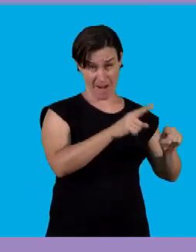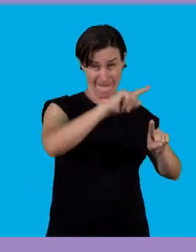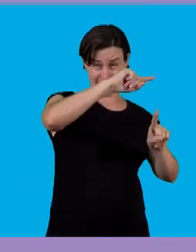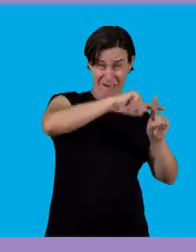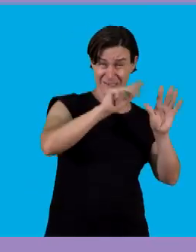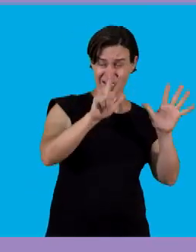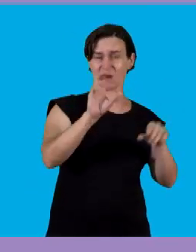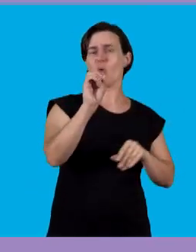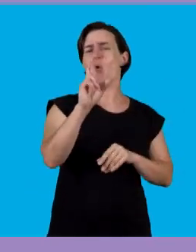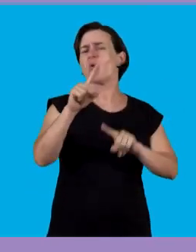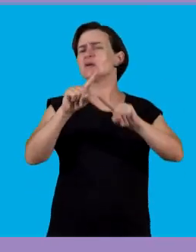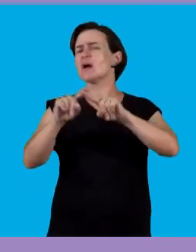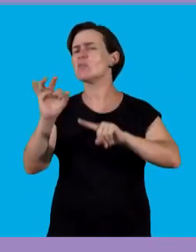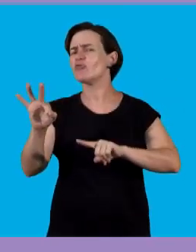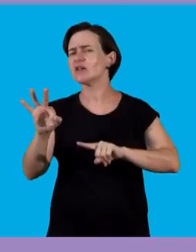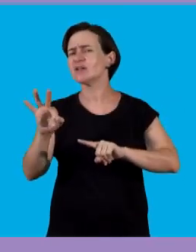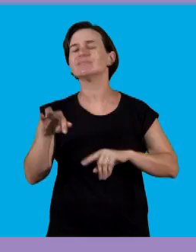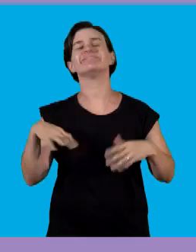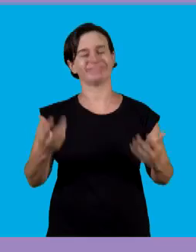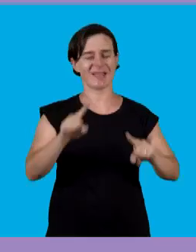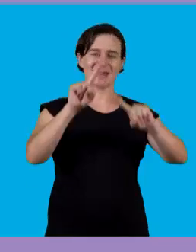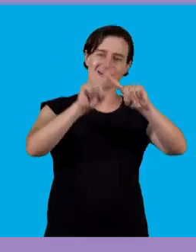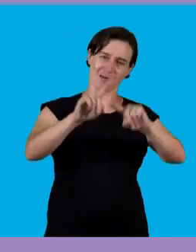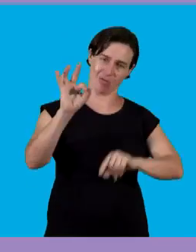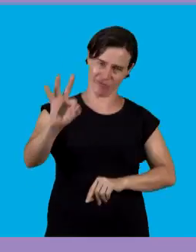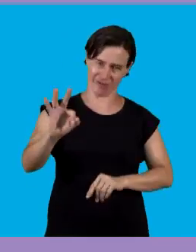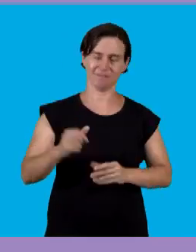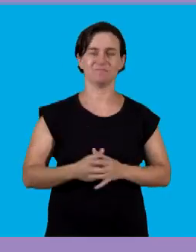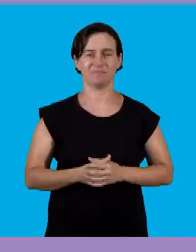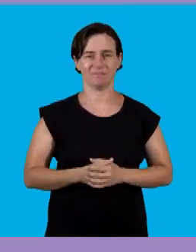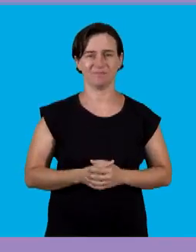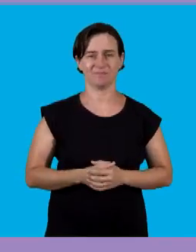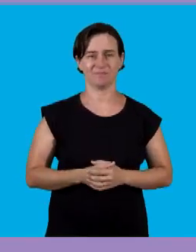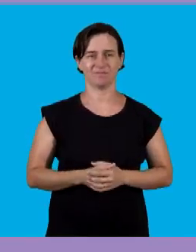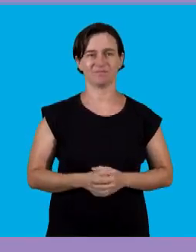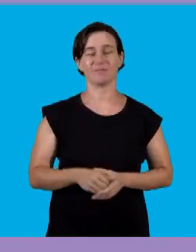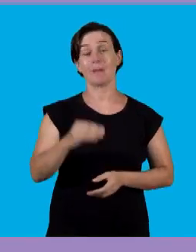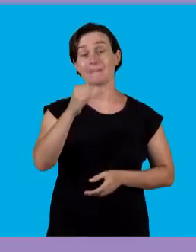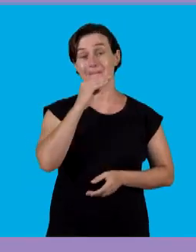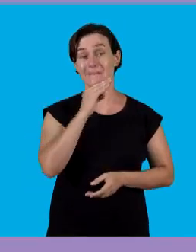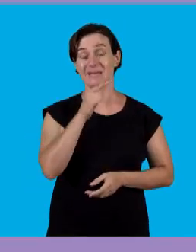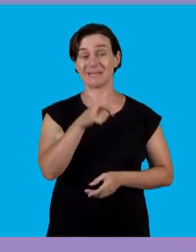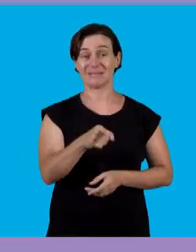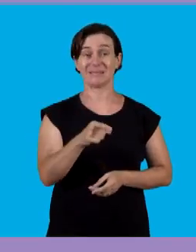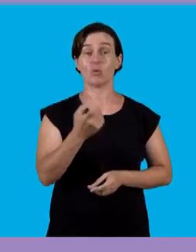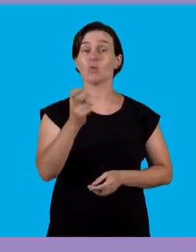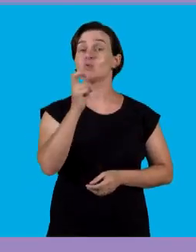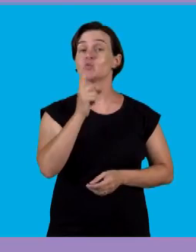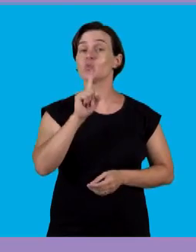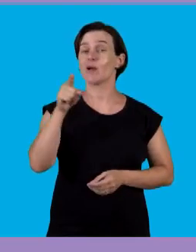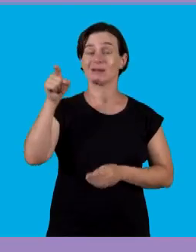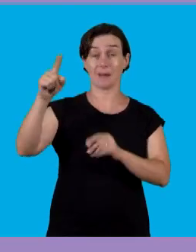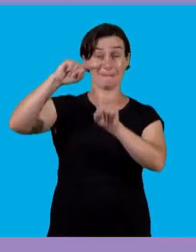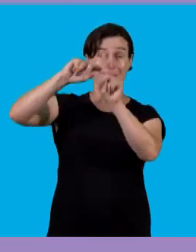is it by multiplying by 3? Of course, it is by multiplying by 3. So that means we are going